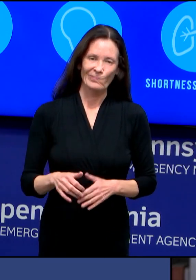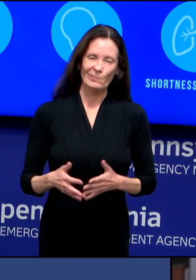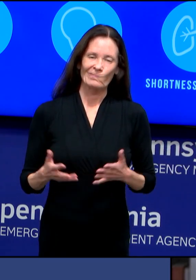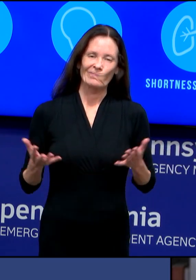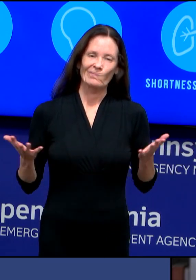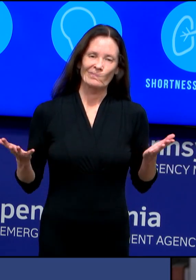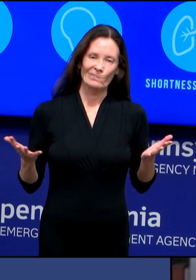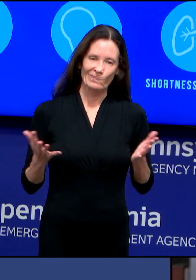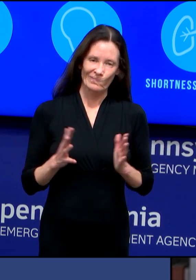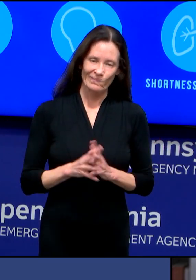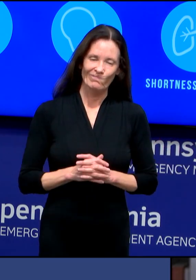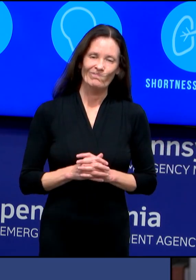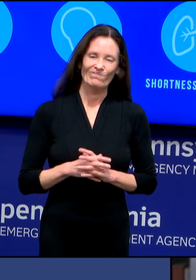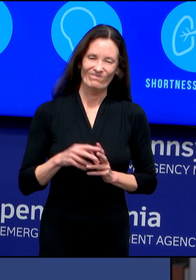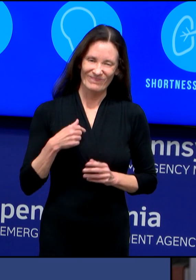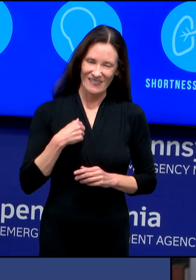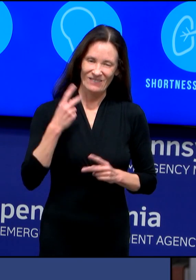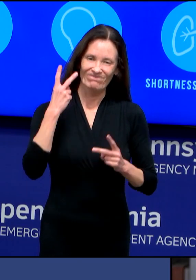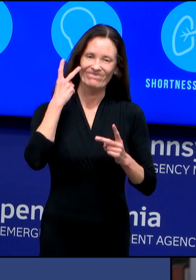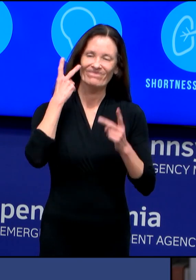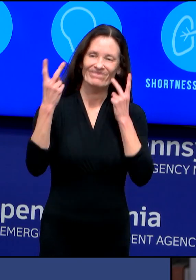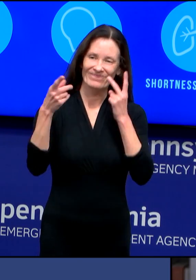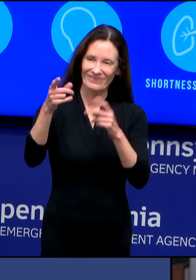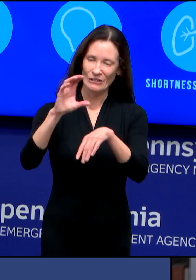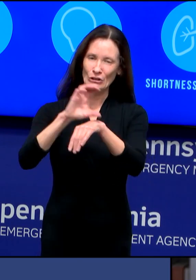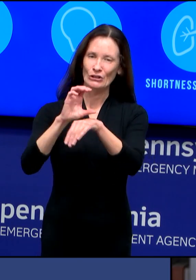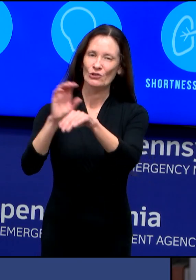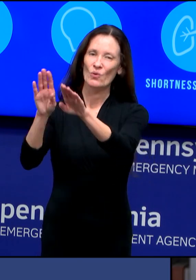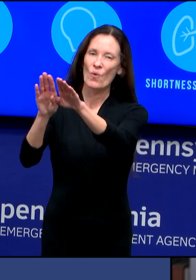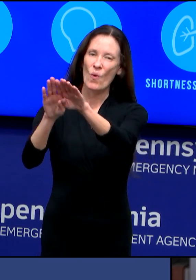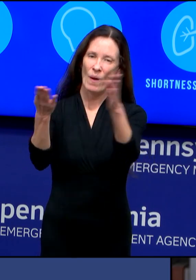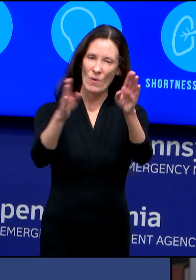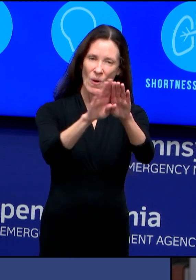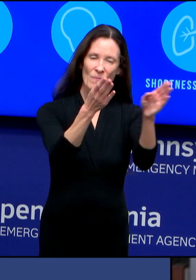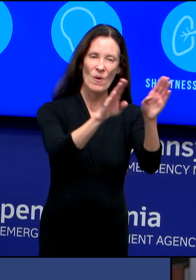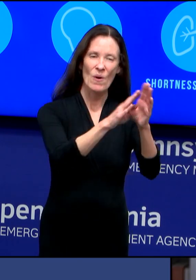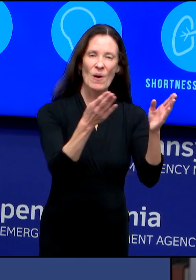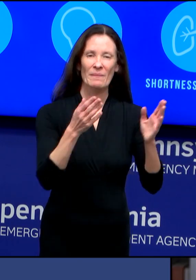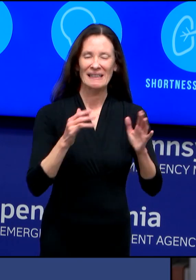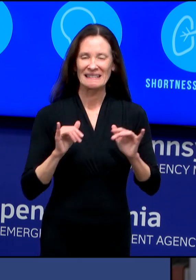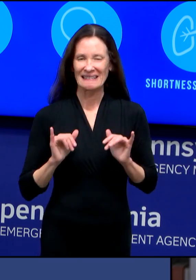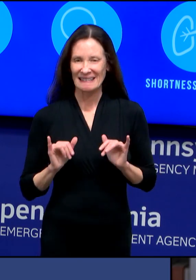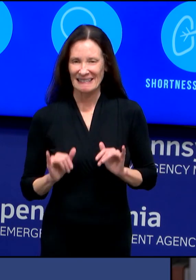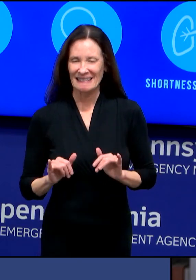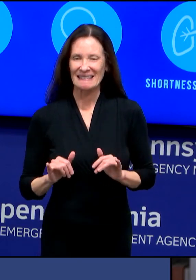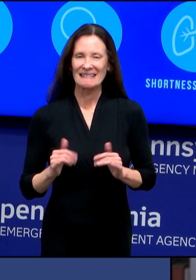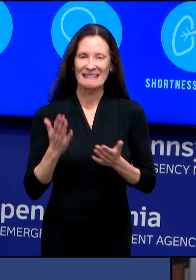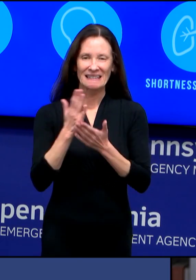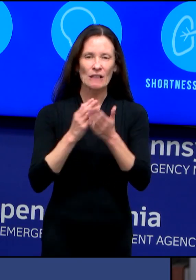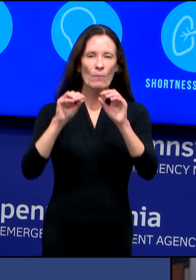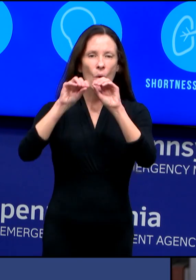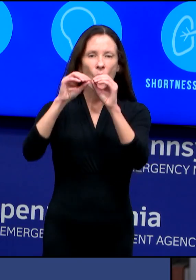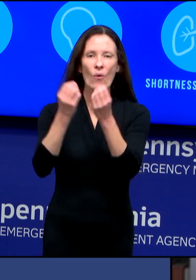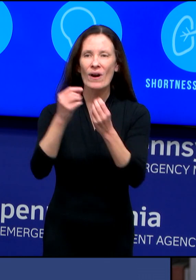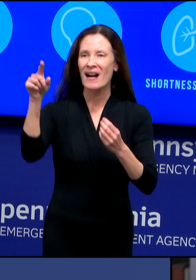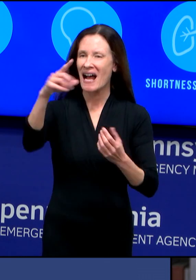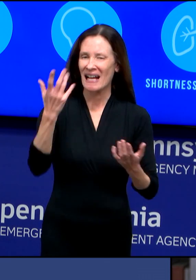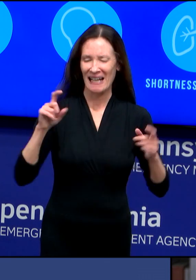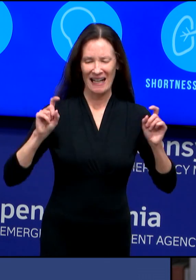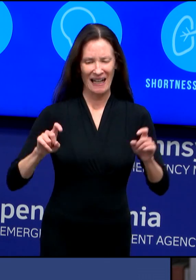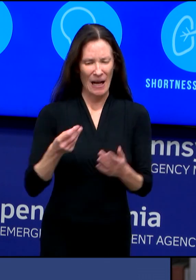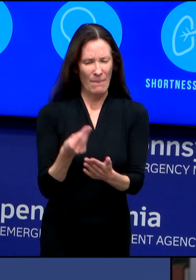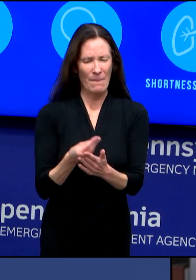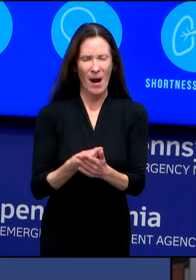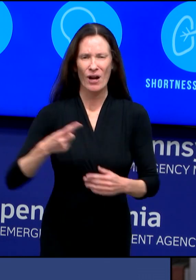recognize the challenges that every organization has to keep funds coming in, we also have to recognize